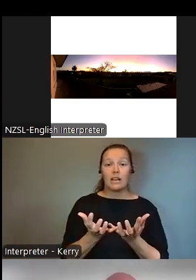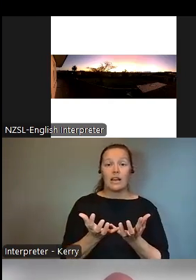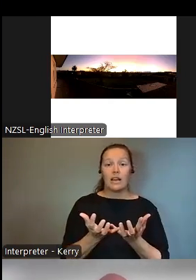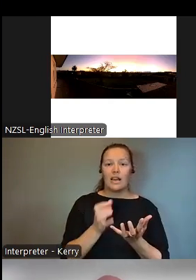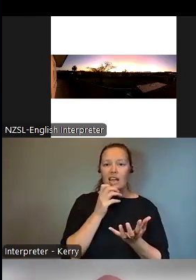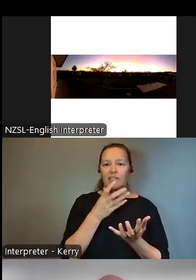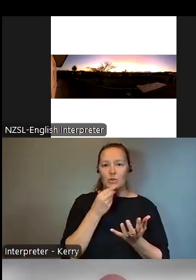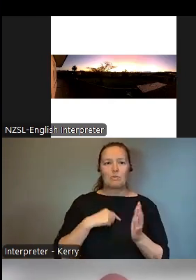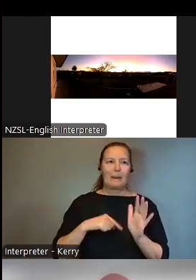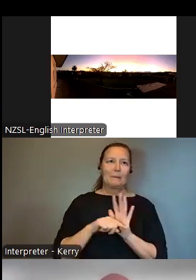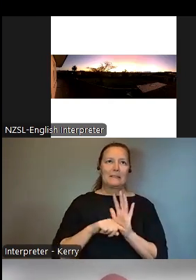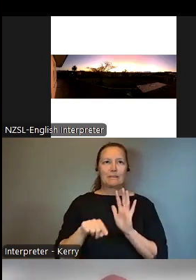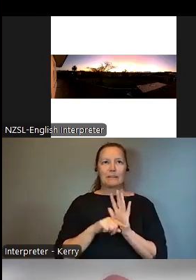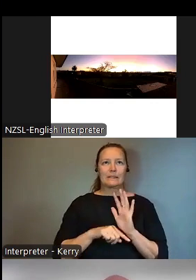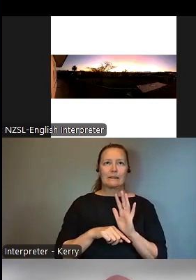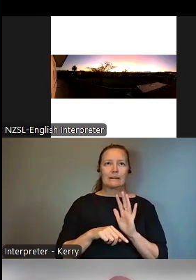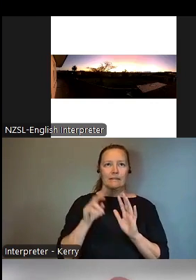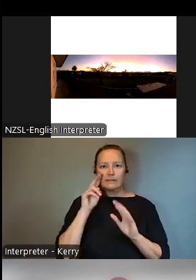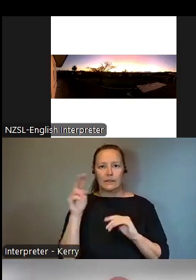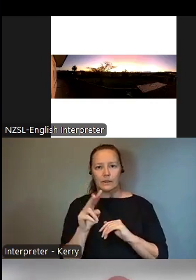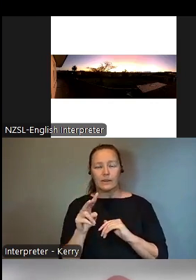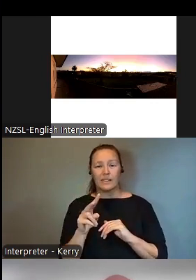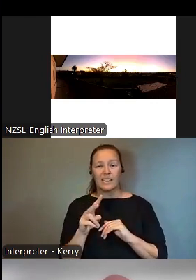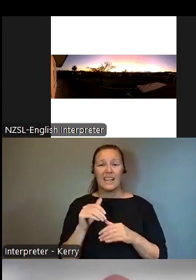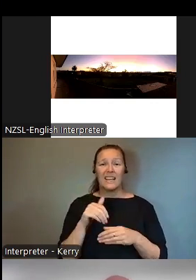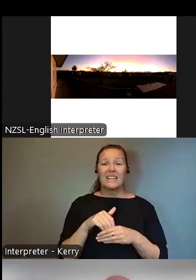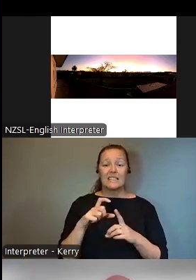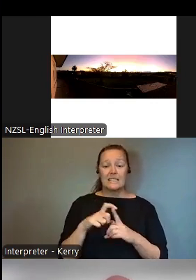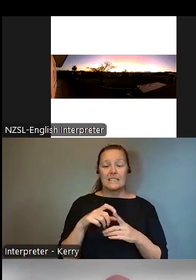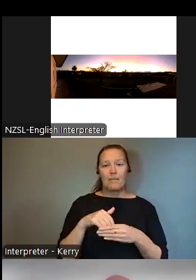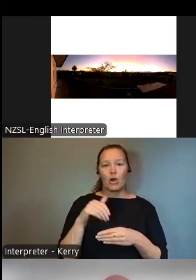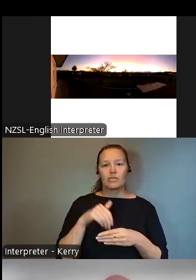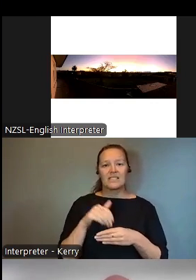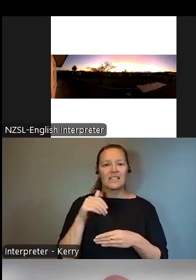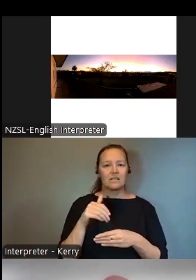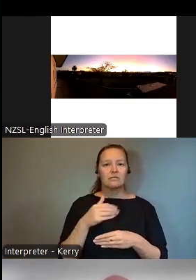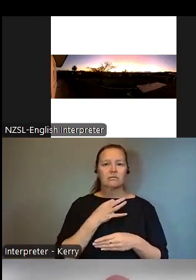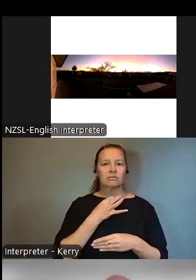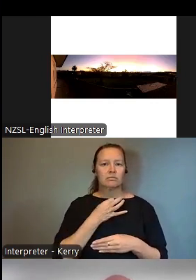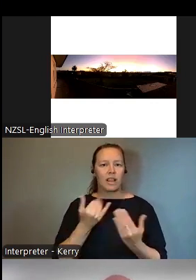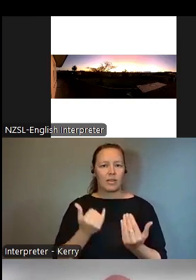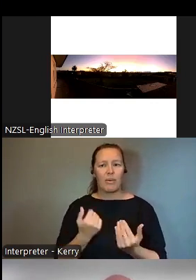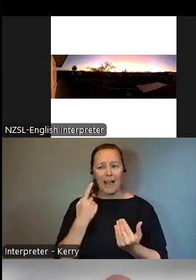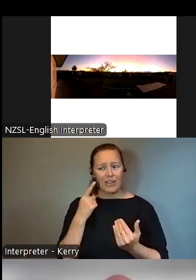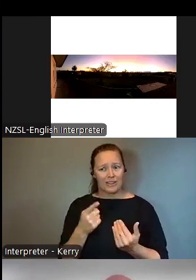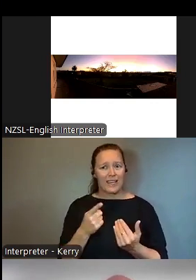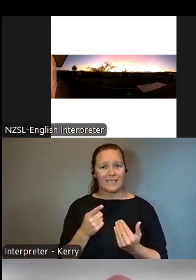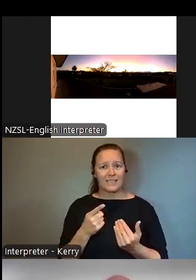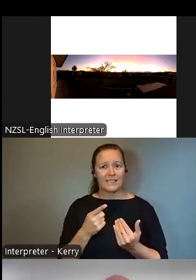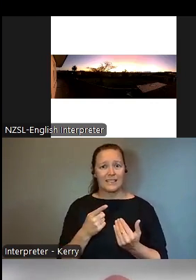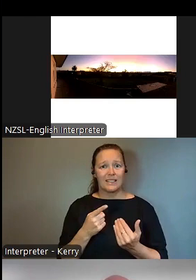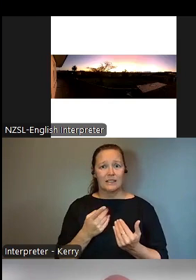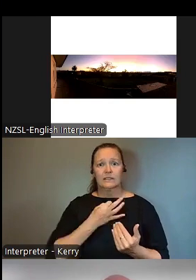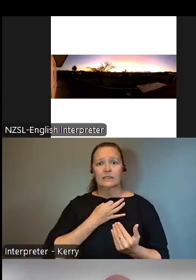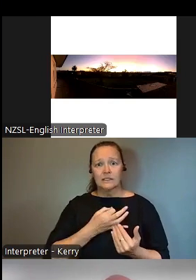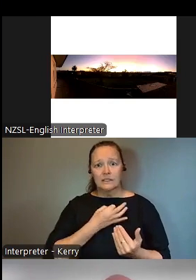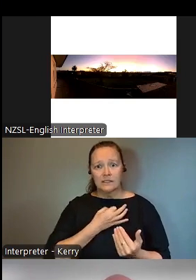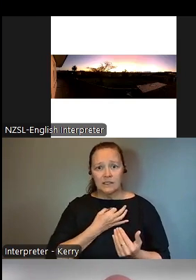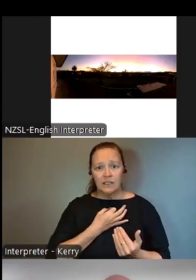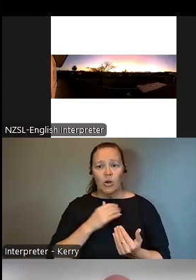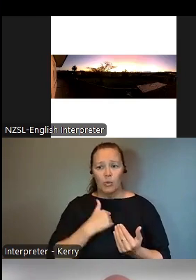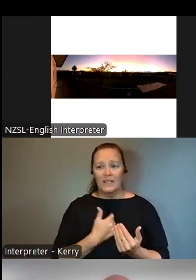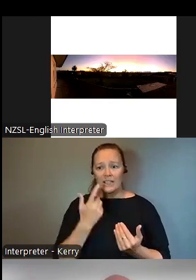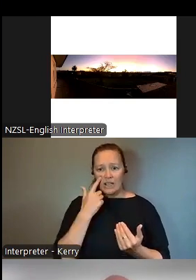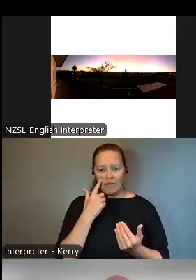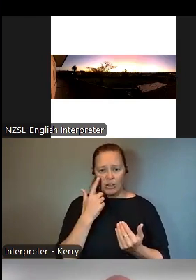on, democracy is in danger around the world at the moment. I think that's a burning platform that means we need to look hard at what we're